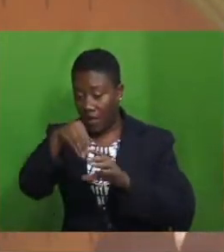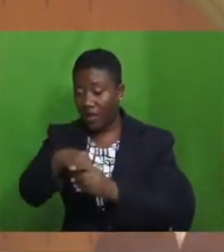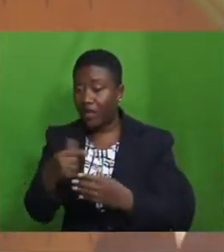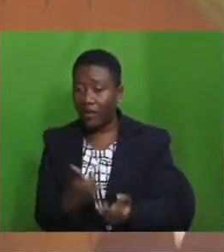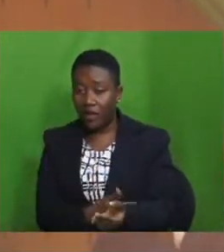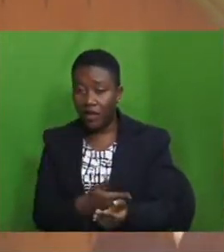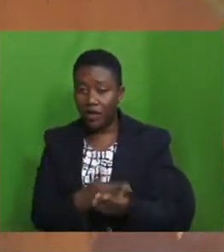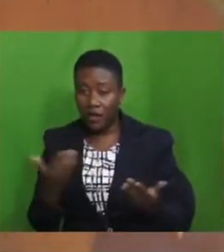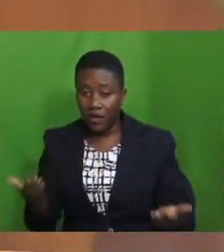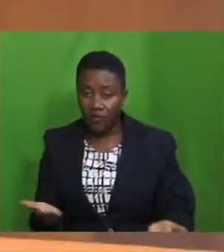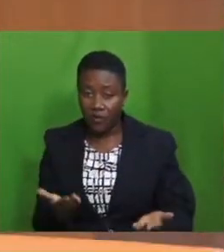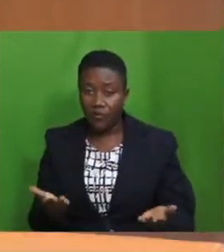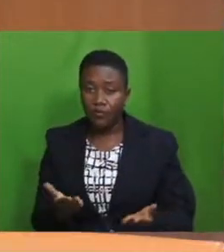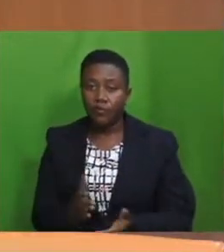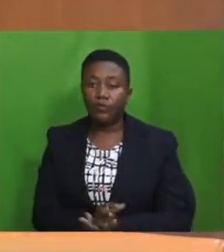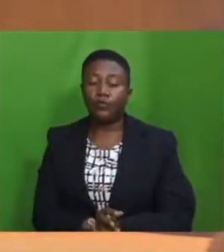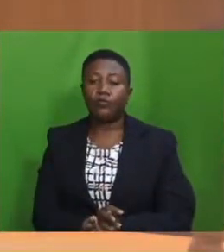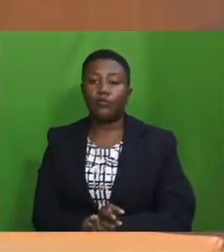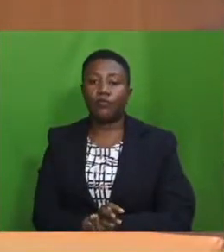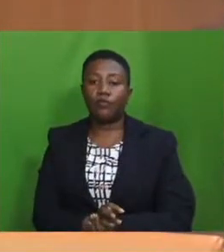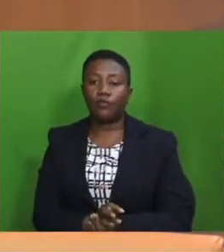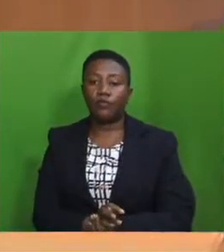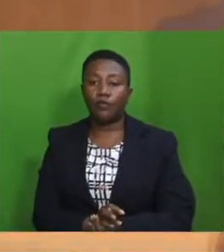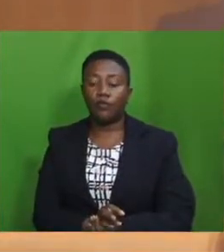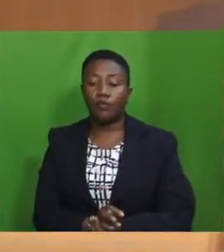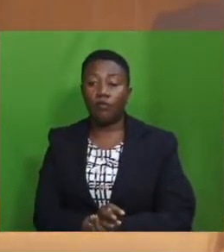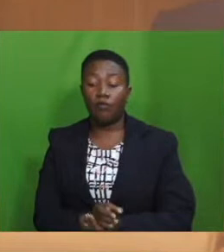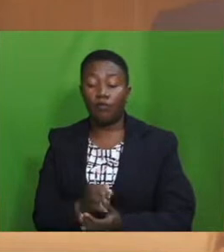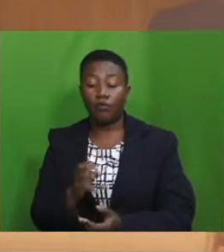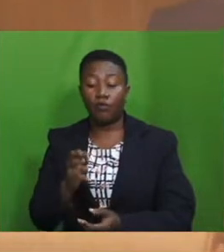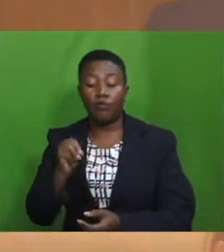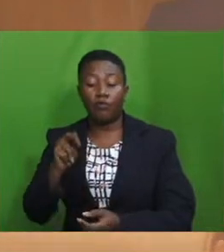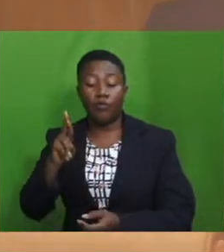And we have Mr. Joel